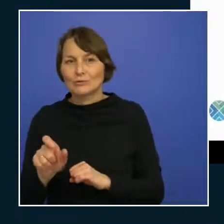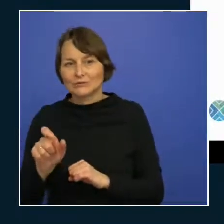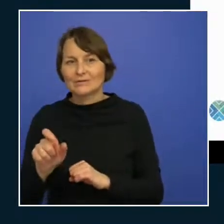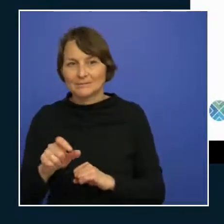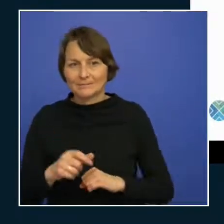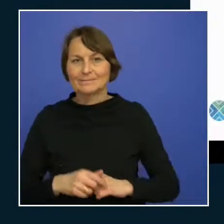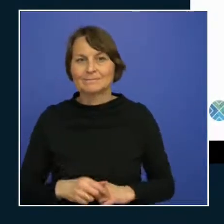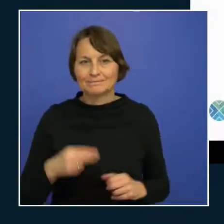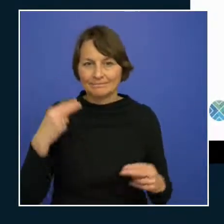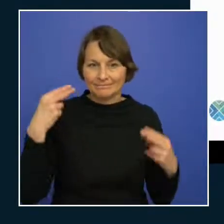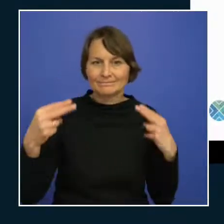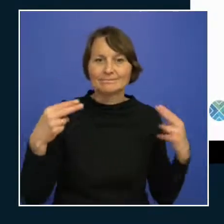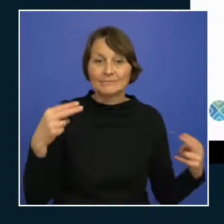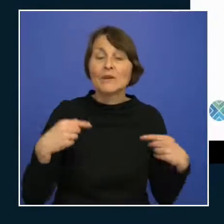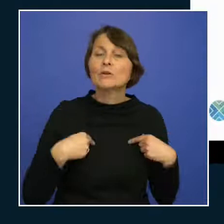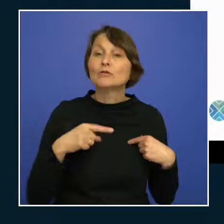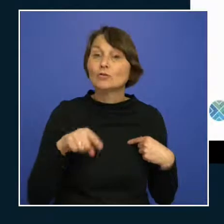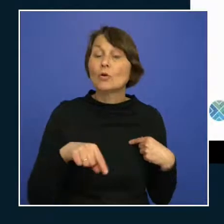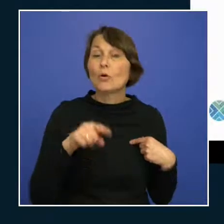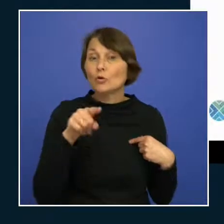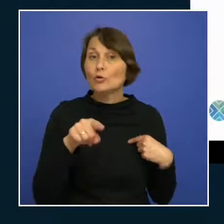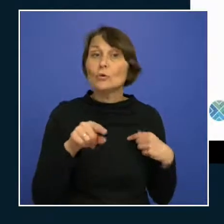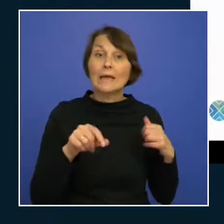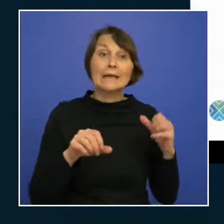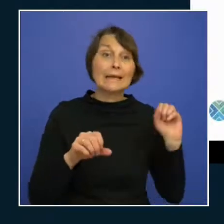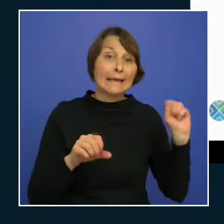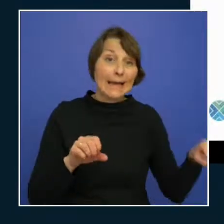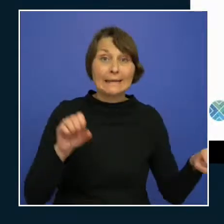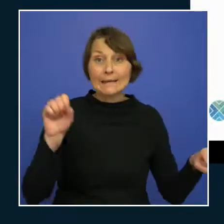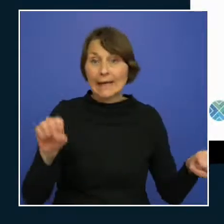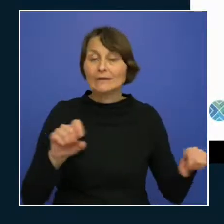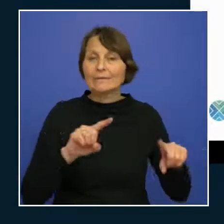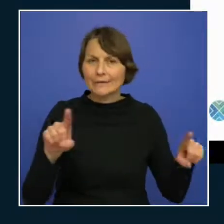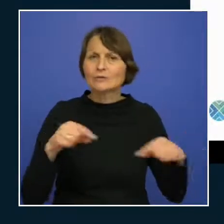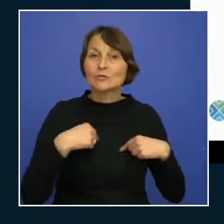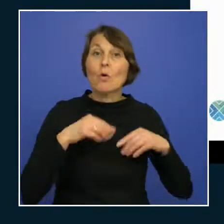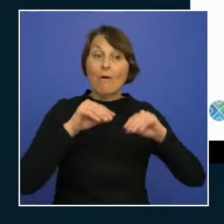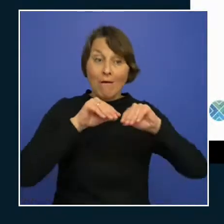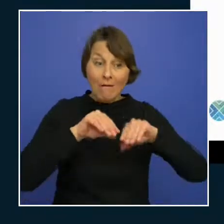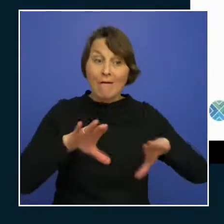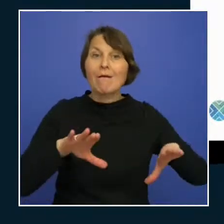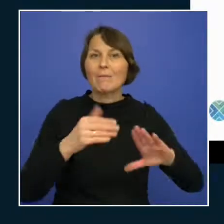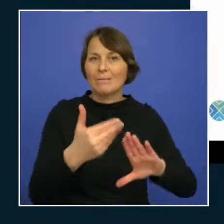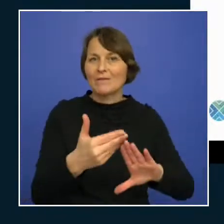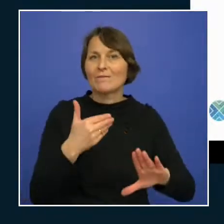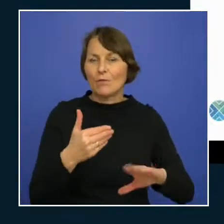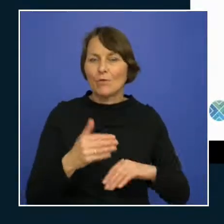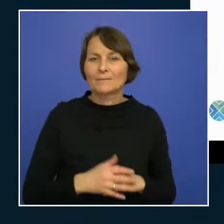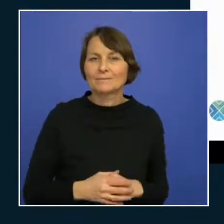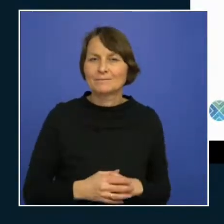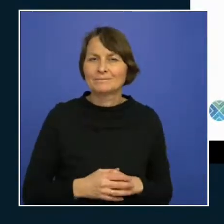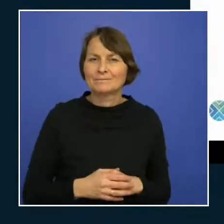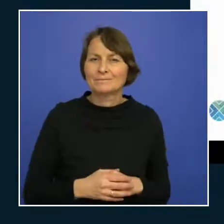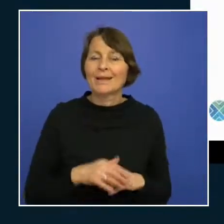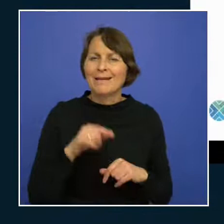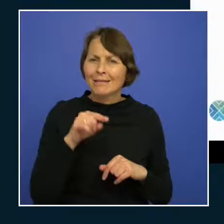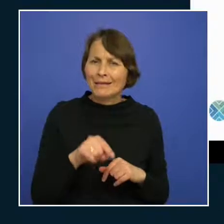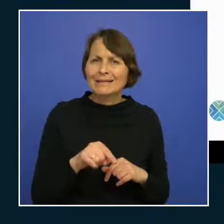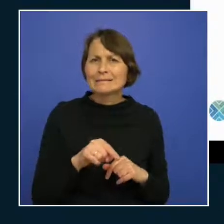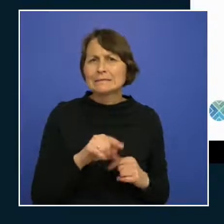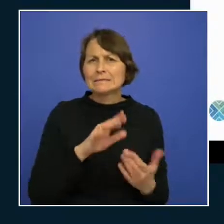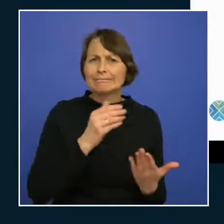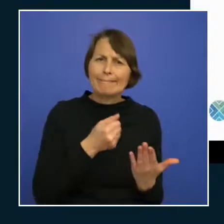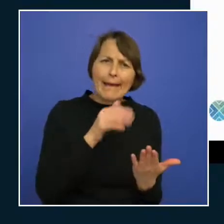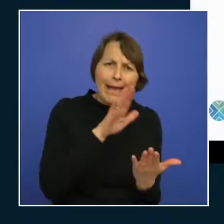part of a resource. So you can enable this or enable this during your deployment. And then this application or this